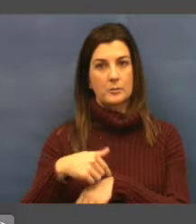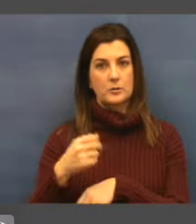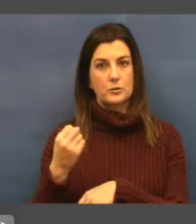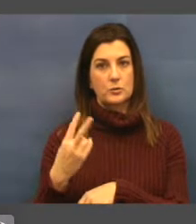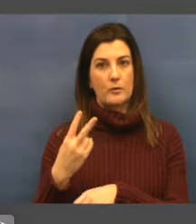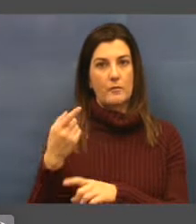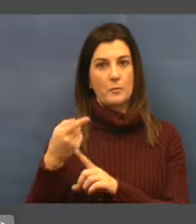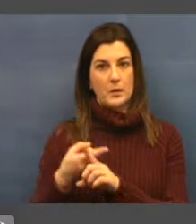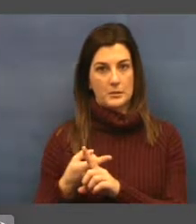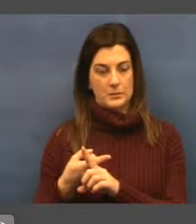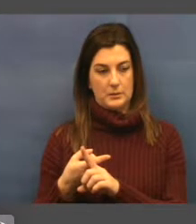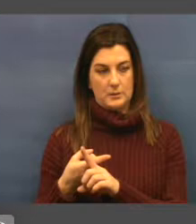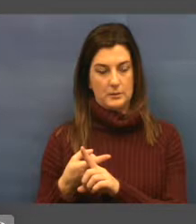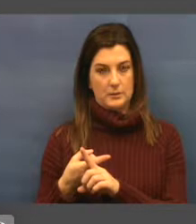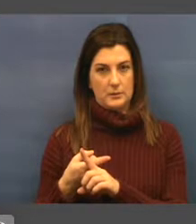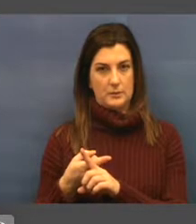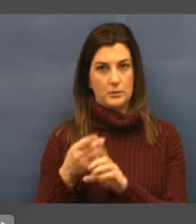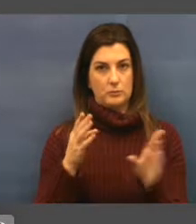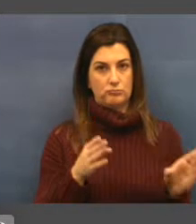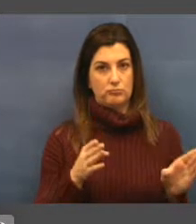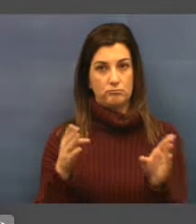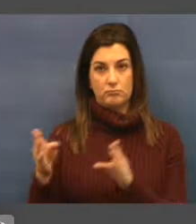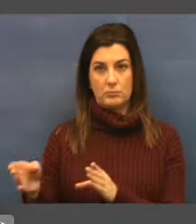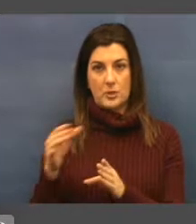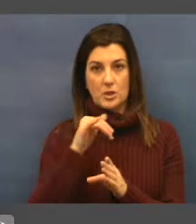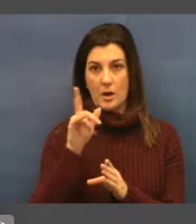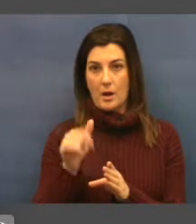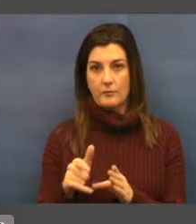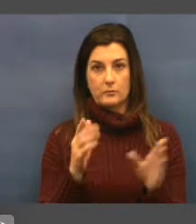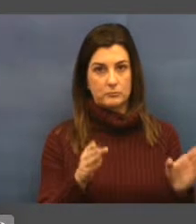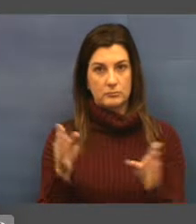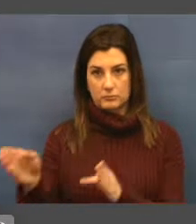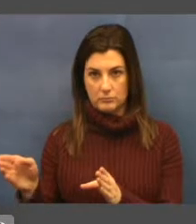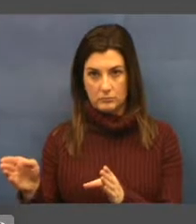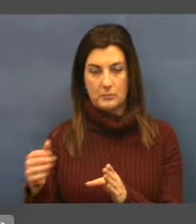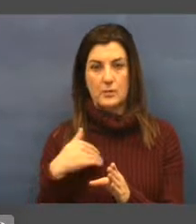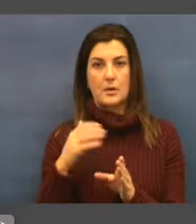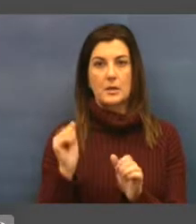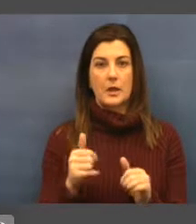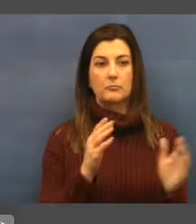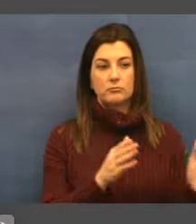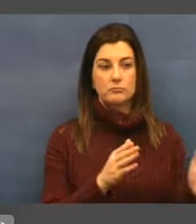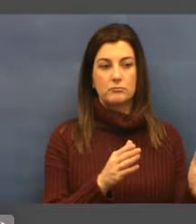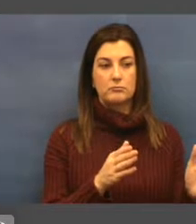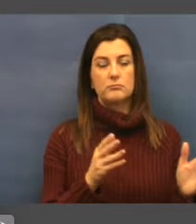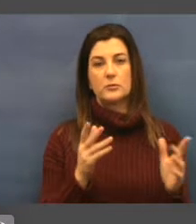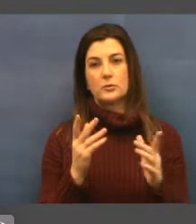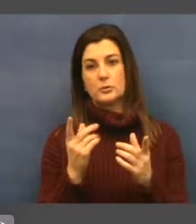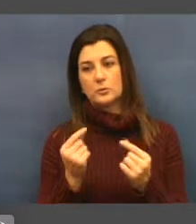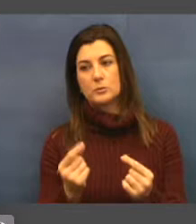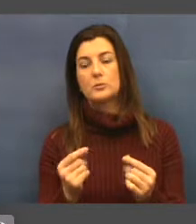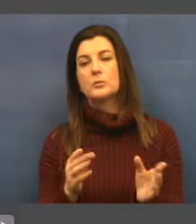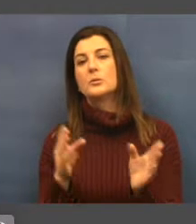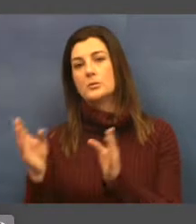months. And those 2 periods do not need to be consecutive. Or you're 23 years of age or older,